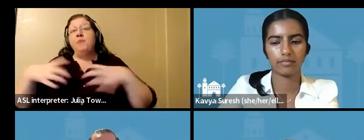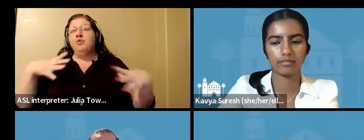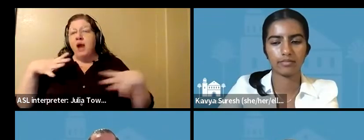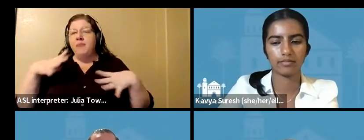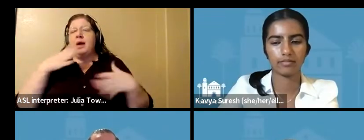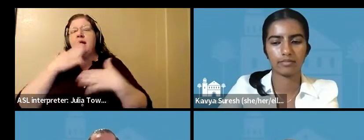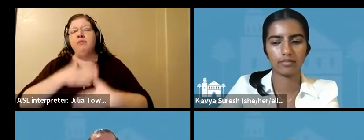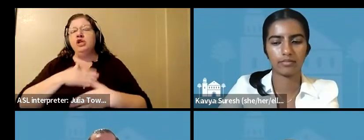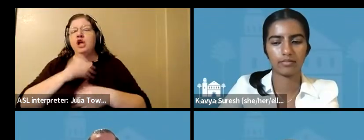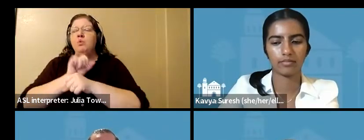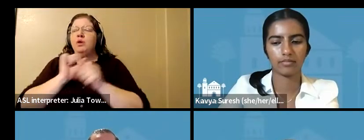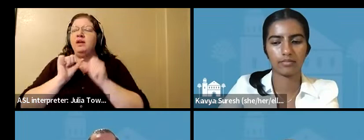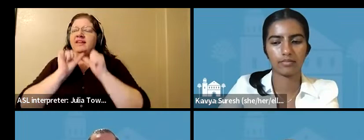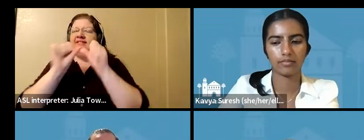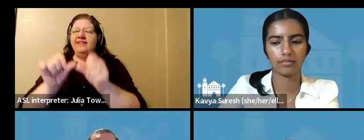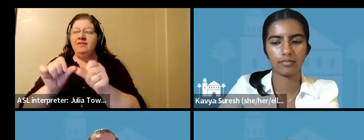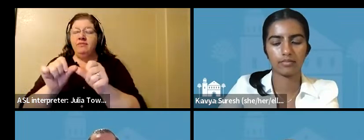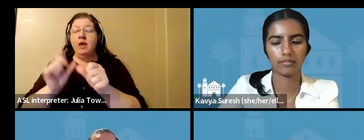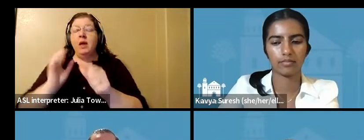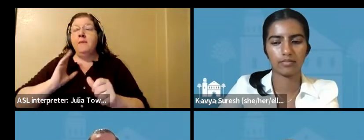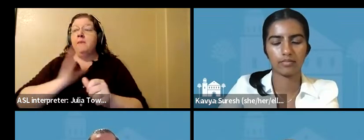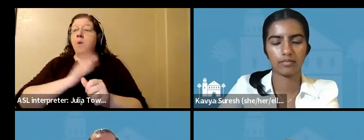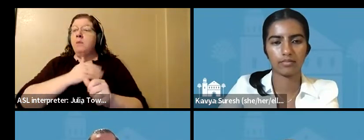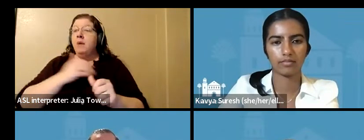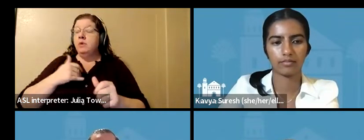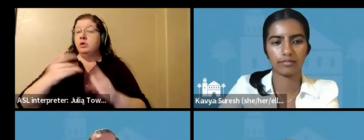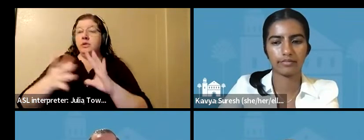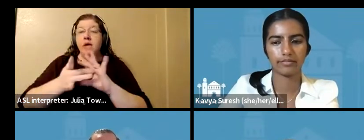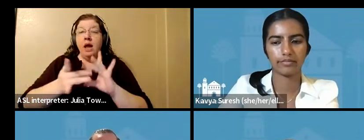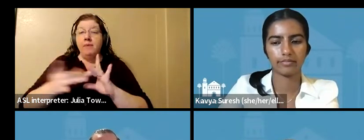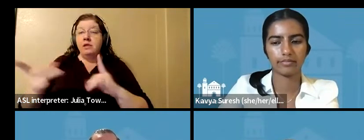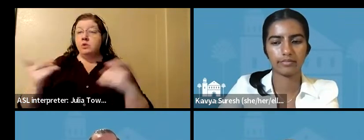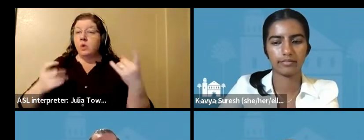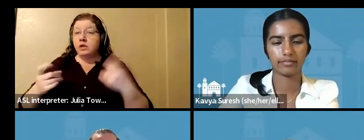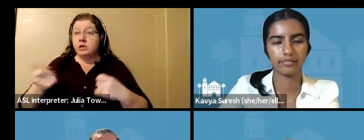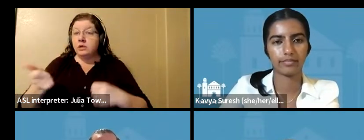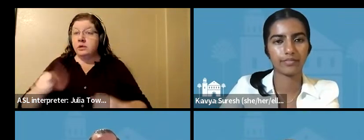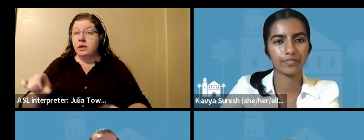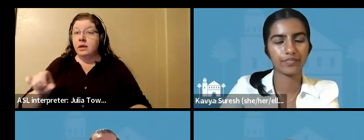board members, any additional comments and or questions?